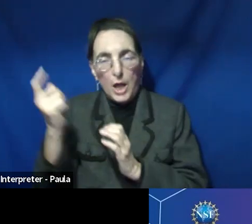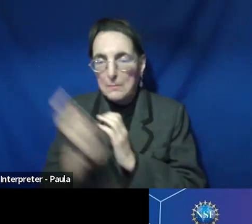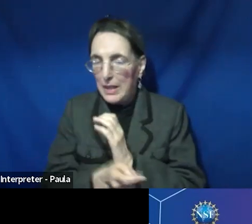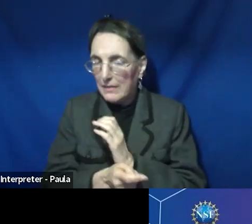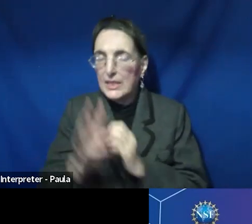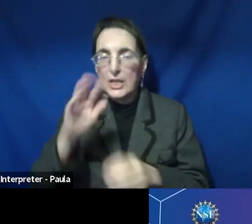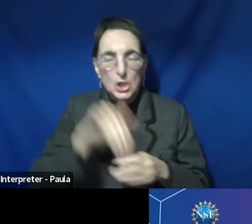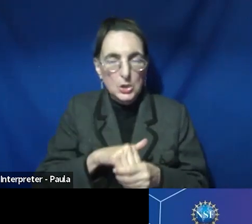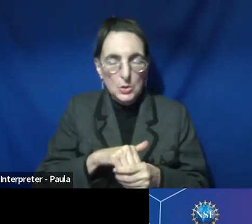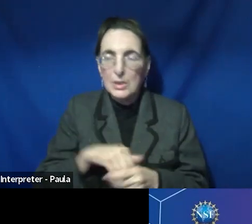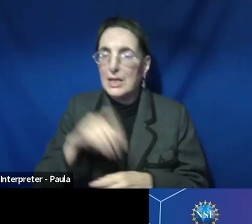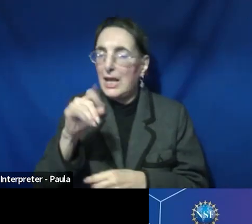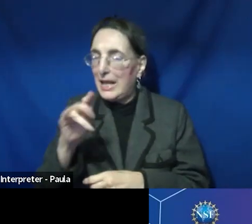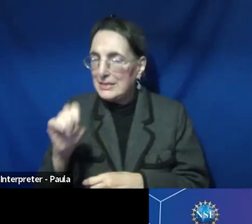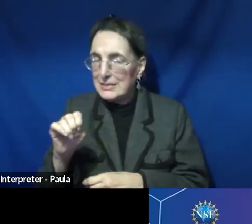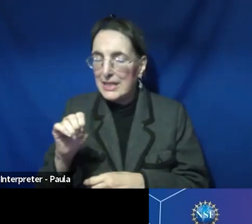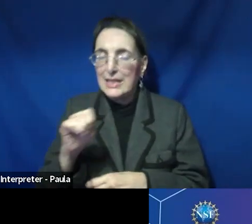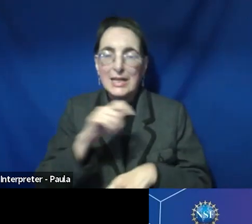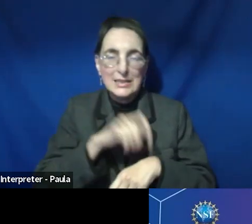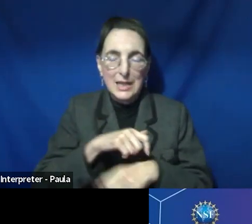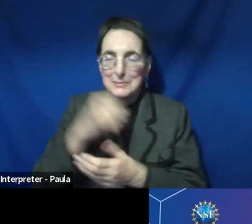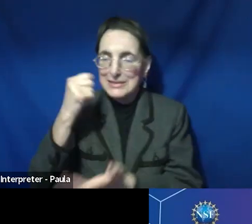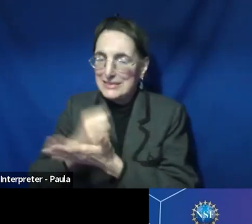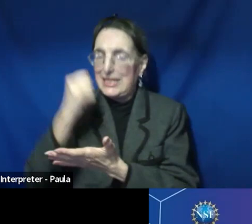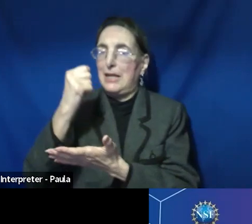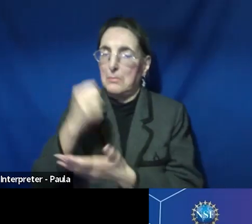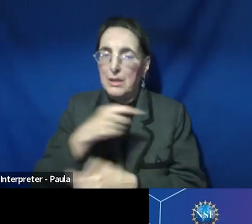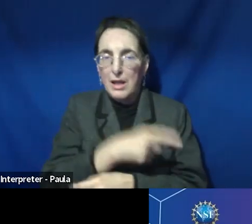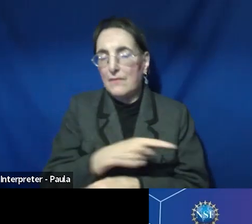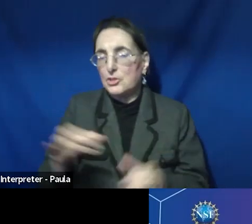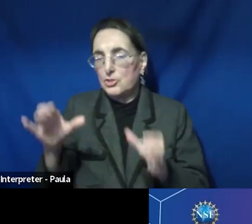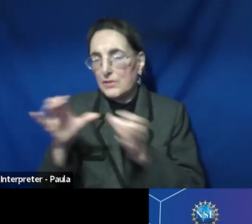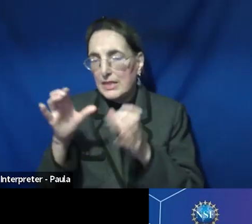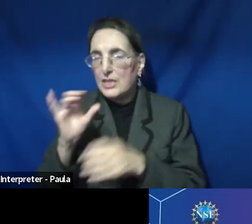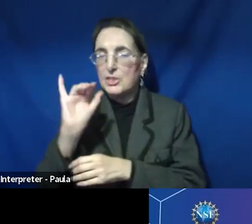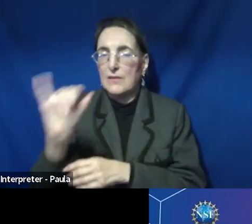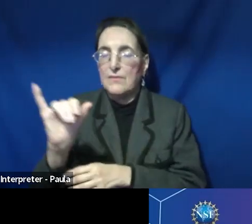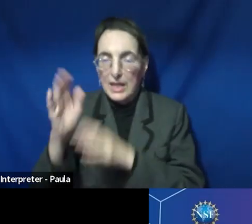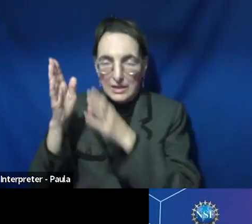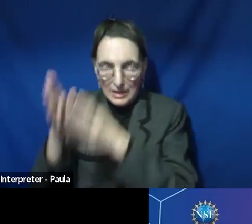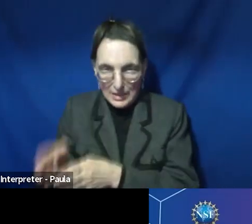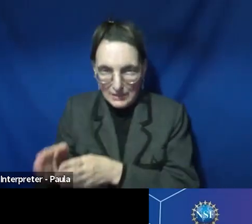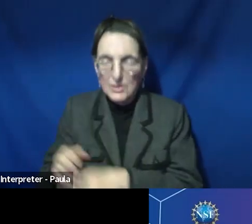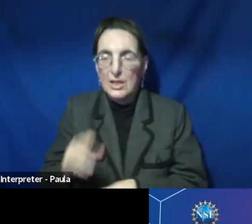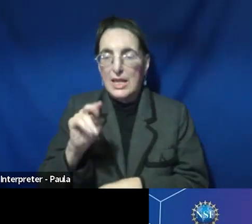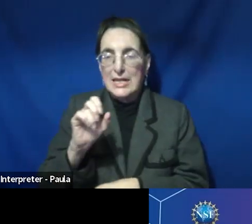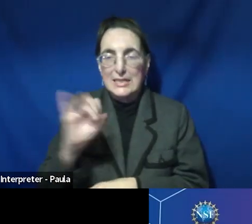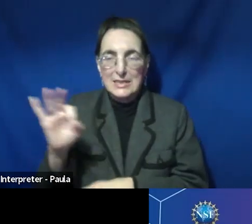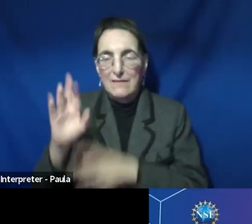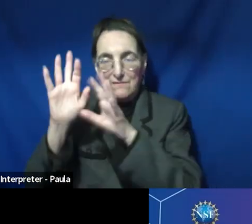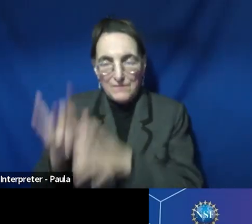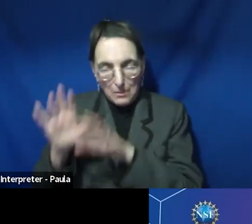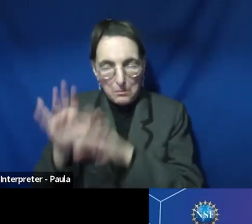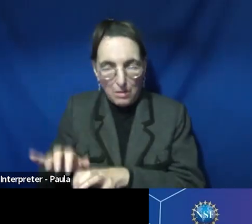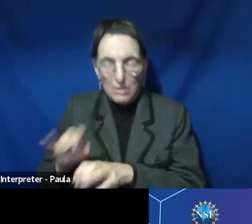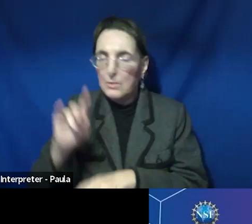and time of the certification by that individual. In the NSF fillable format, it will just be essentially